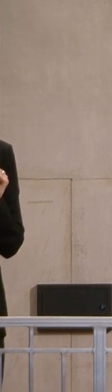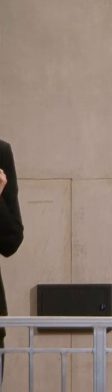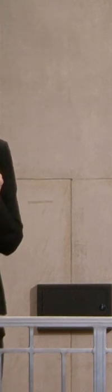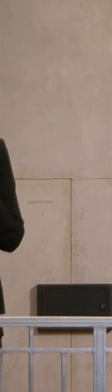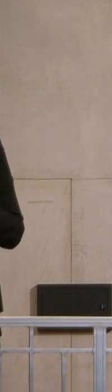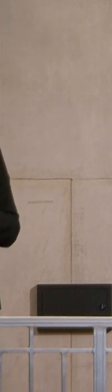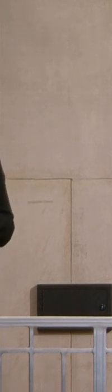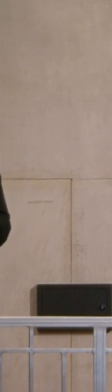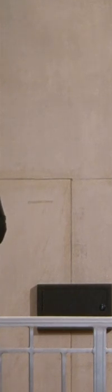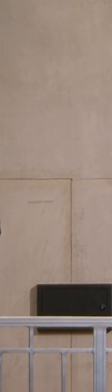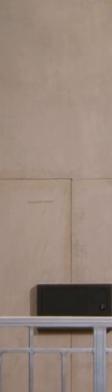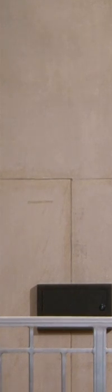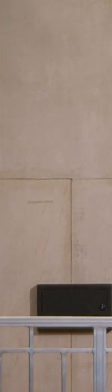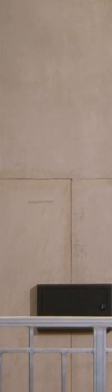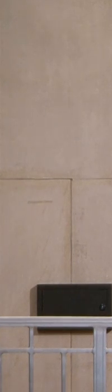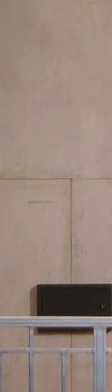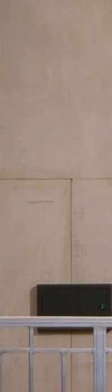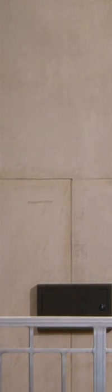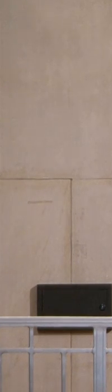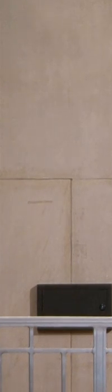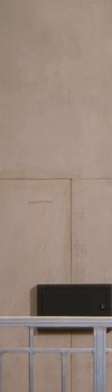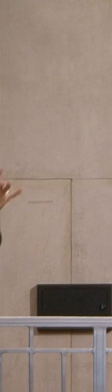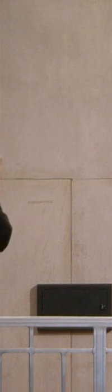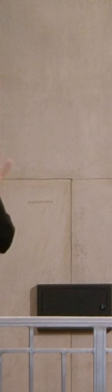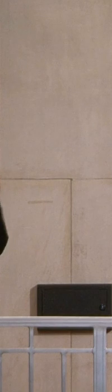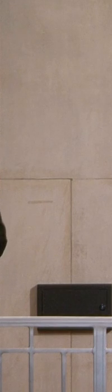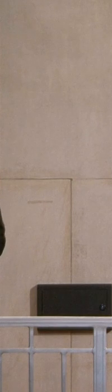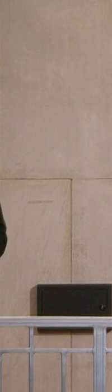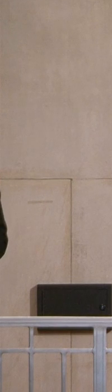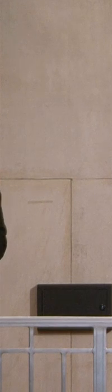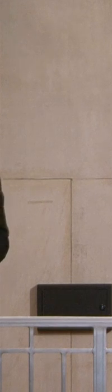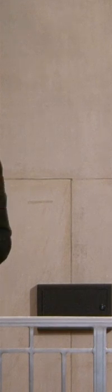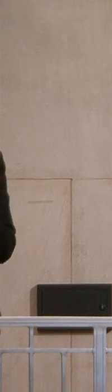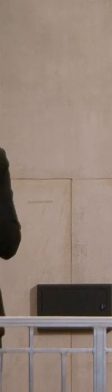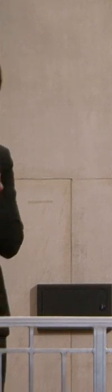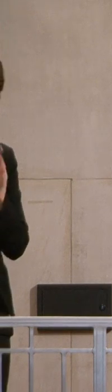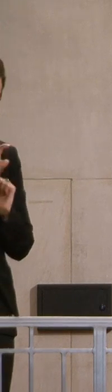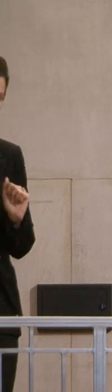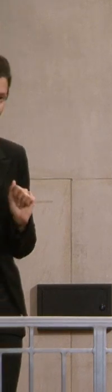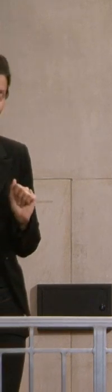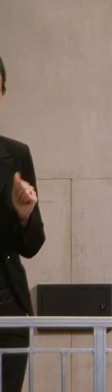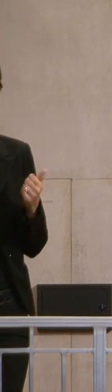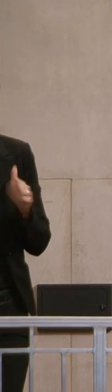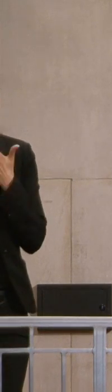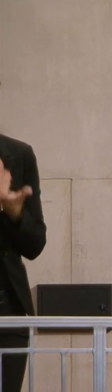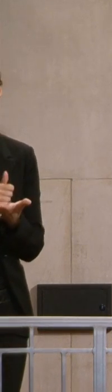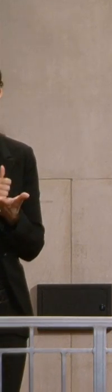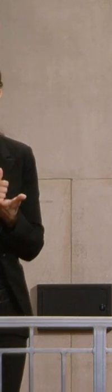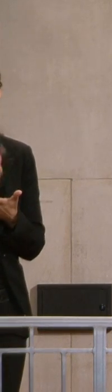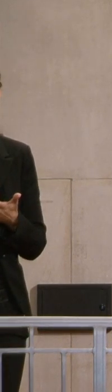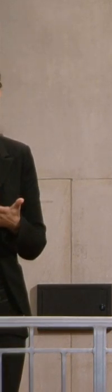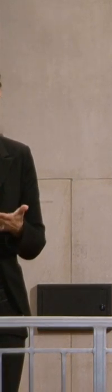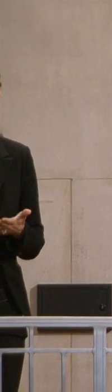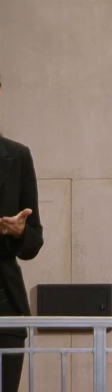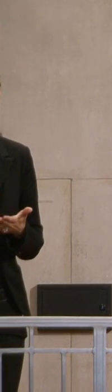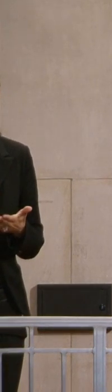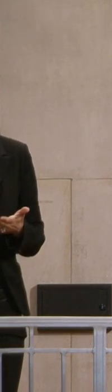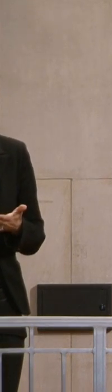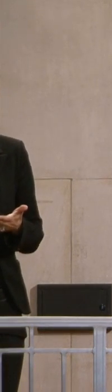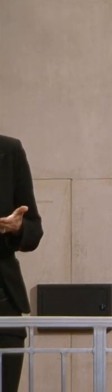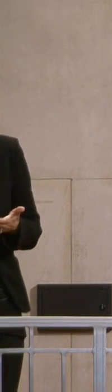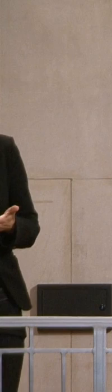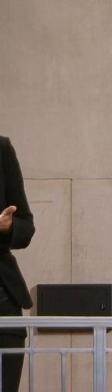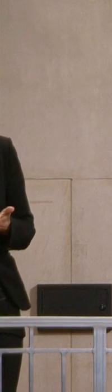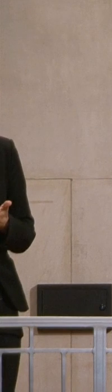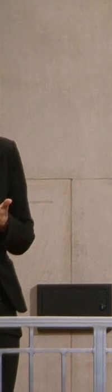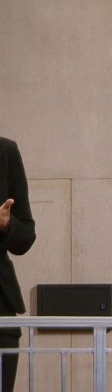now on a case, is a terrible case in my home state of Texas. We're trying to help a 17-year-old lesbian teenager,